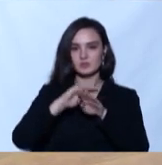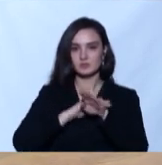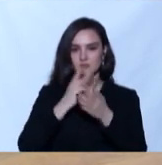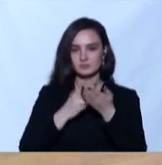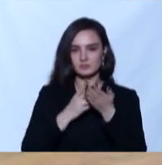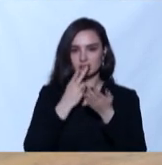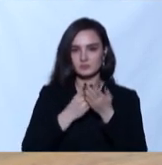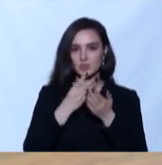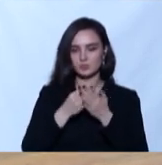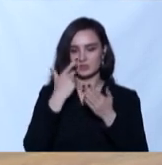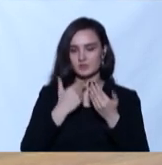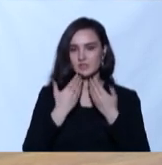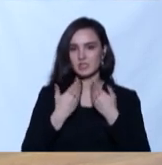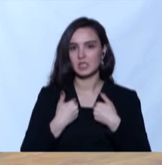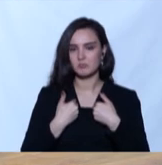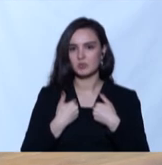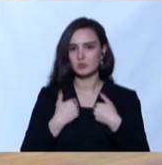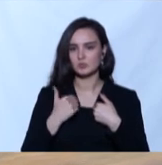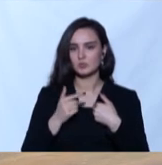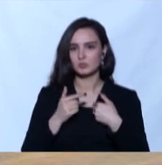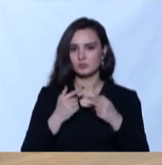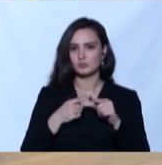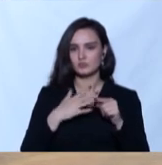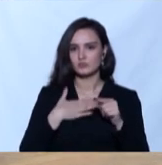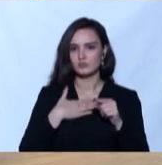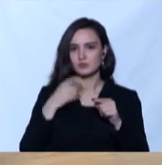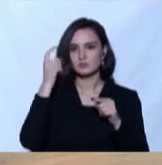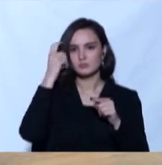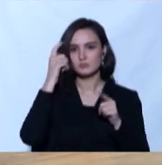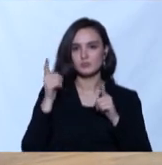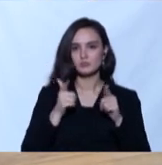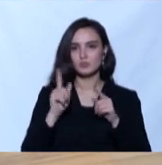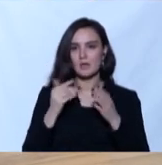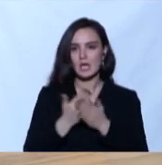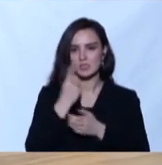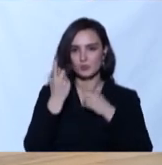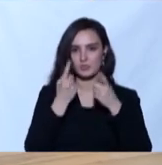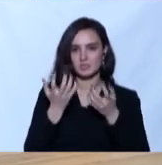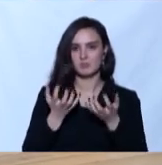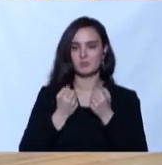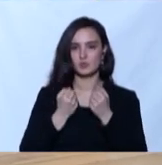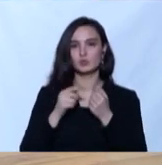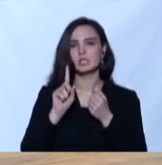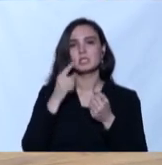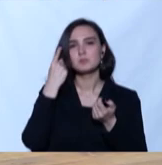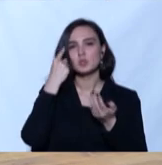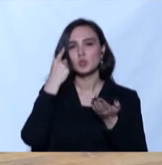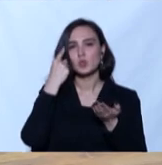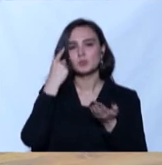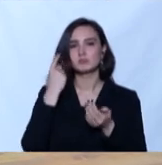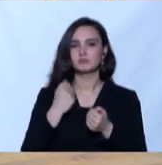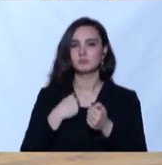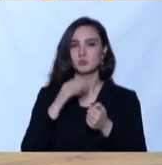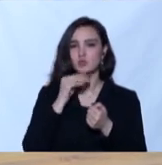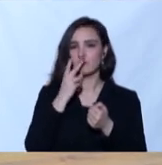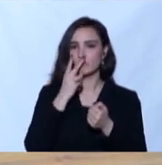ask ourselves some questions to see, to make our brains ready to receive new information. What do you see? Well, when